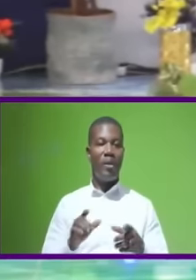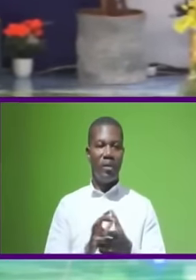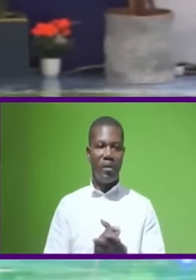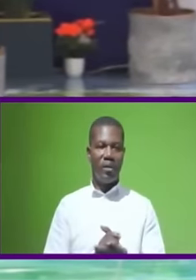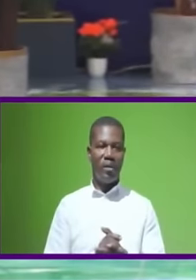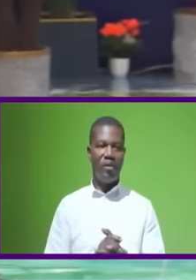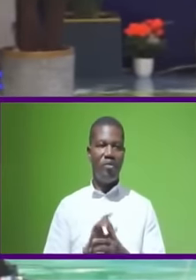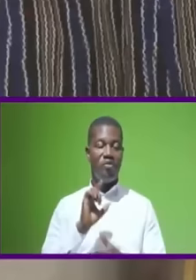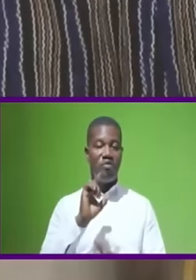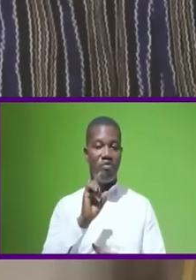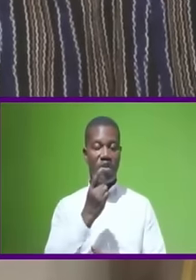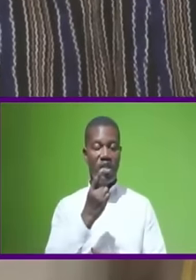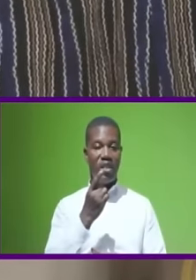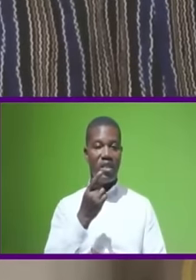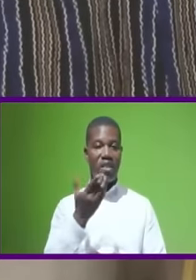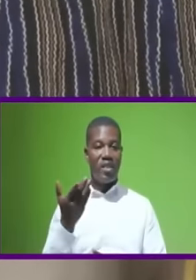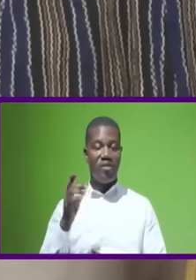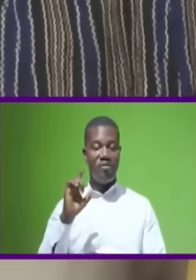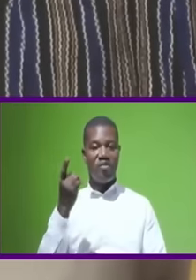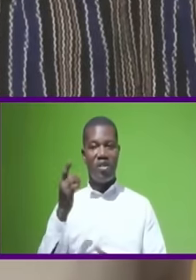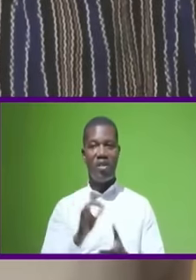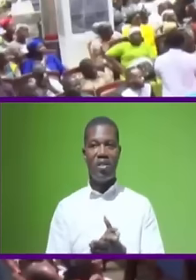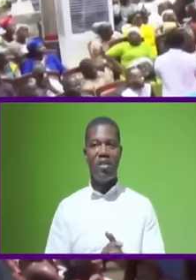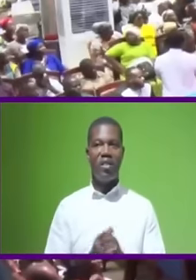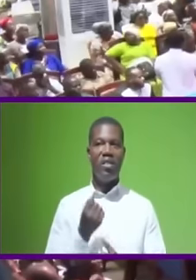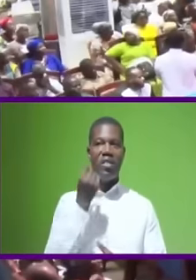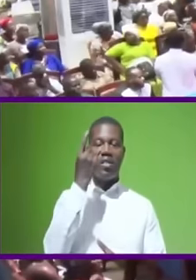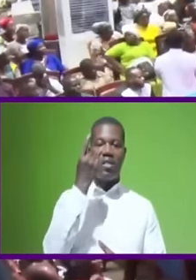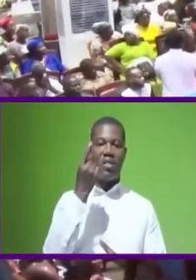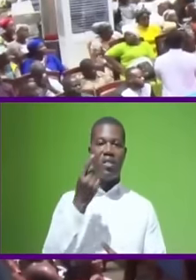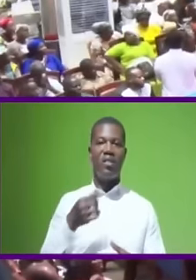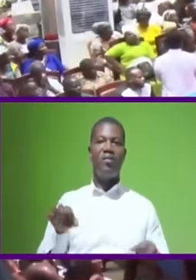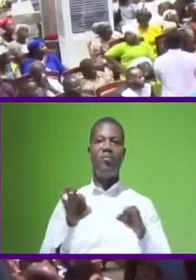thing first. But first thing first. Amen.